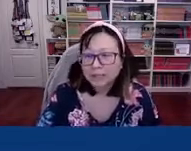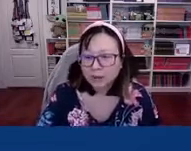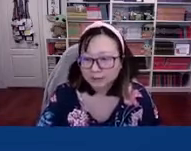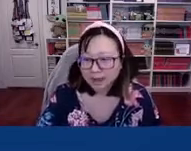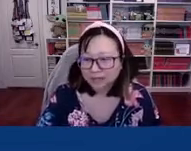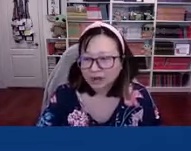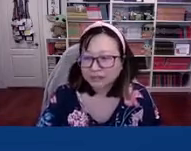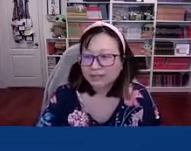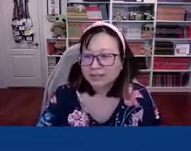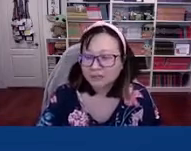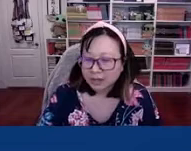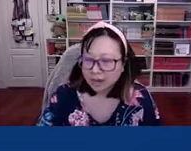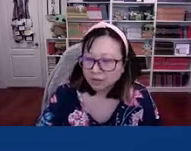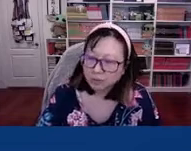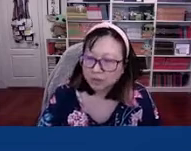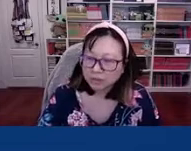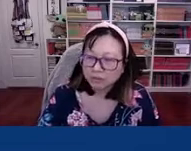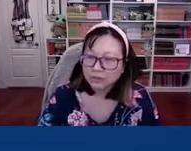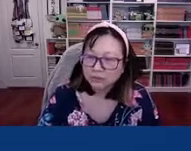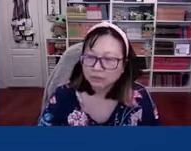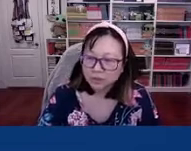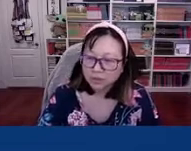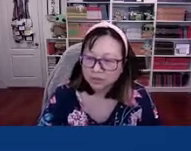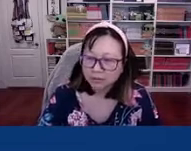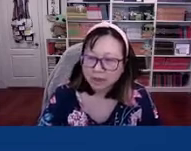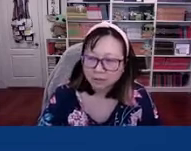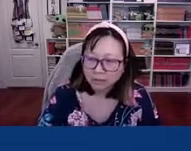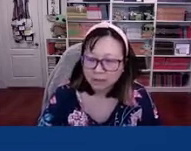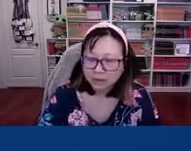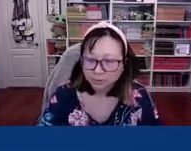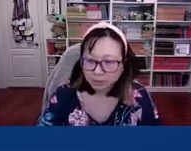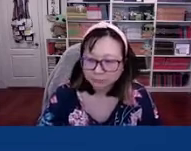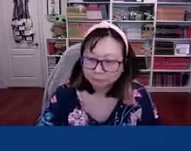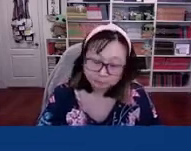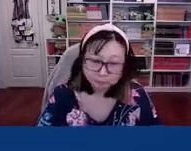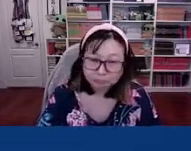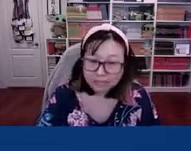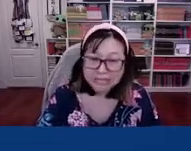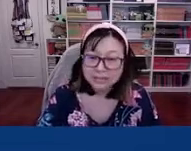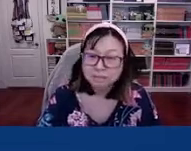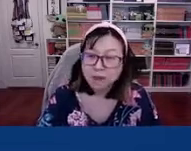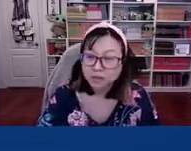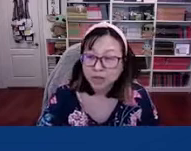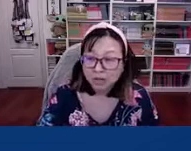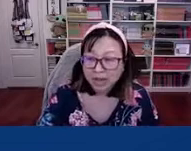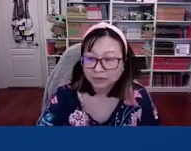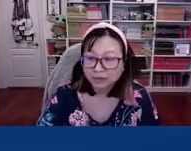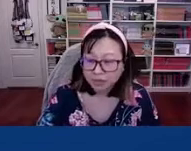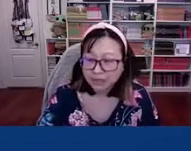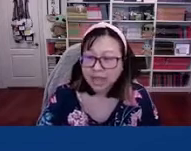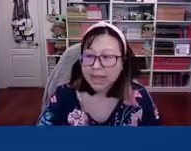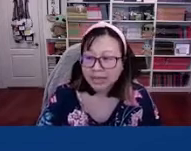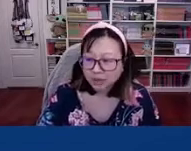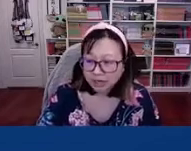He is recognized for his significant contributions to the field of racial and ethnic minority psychology. He is a much sought after